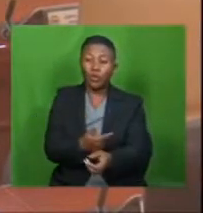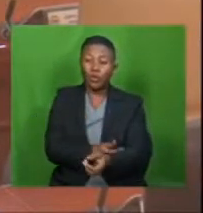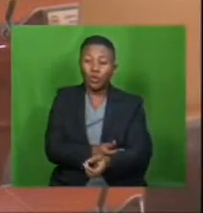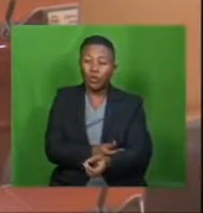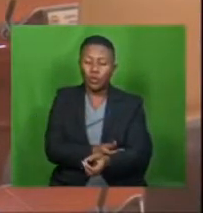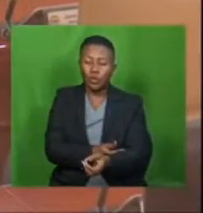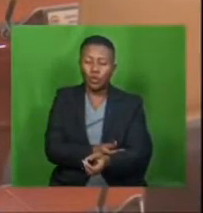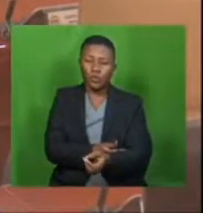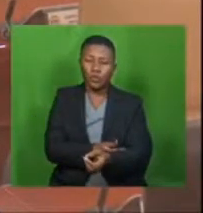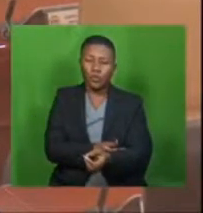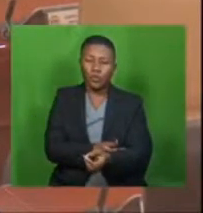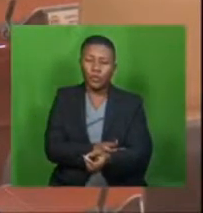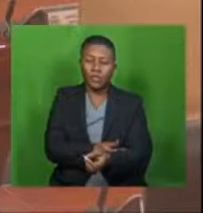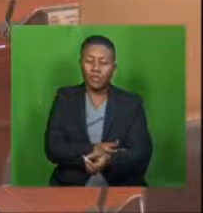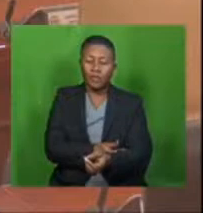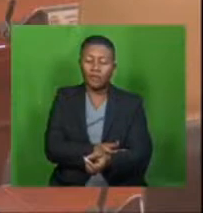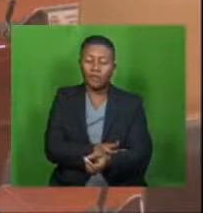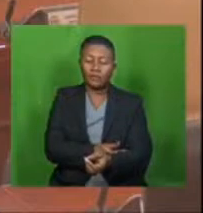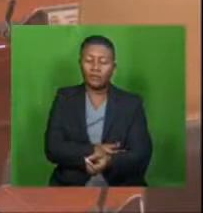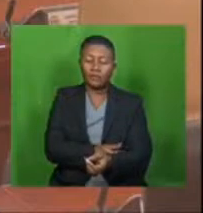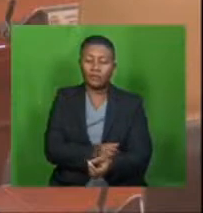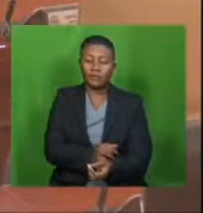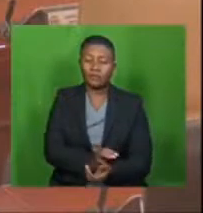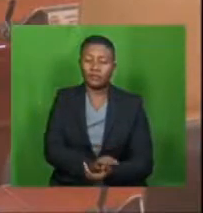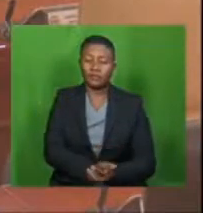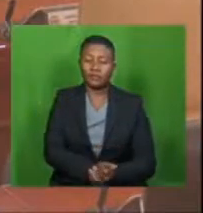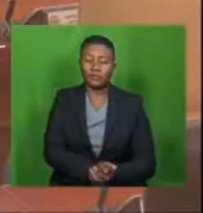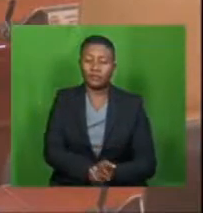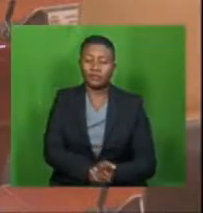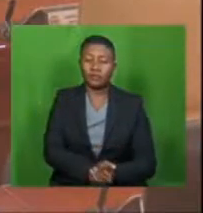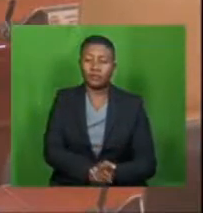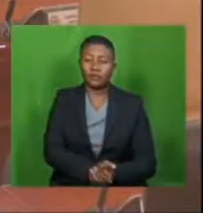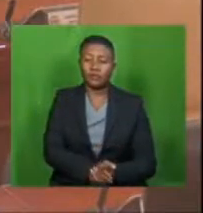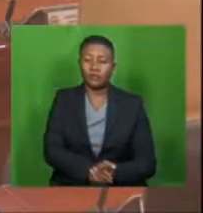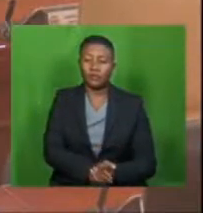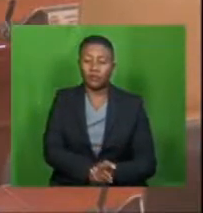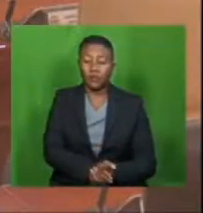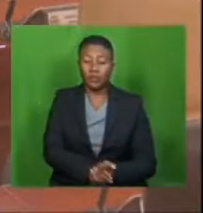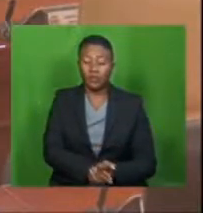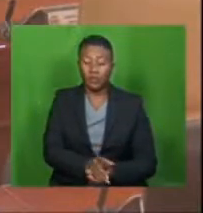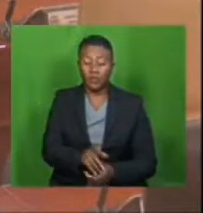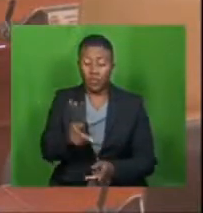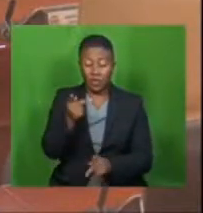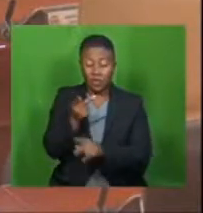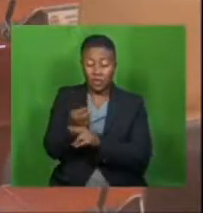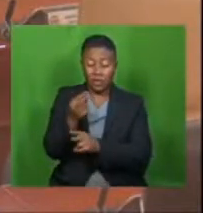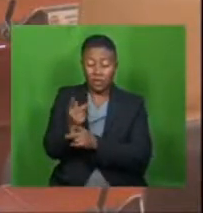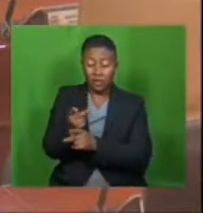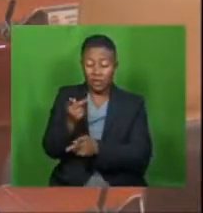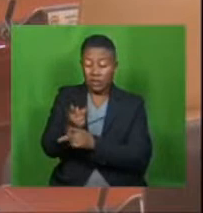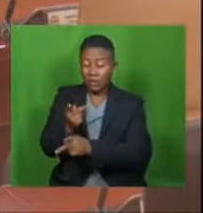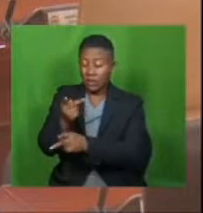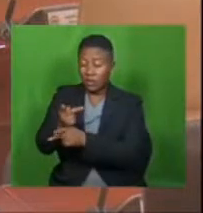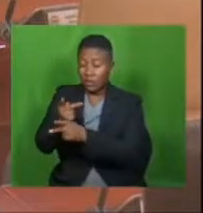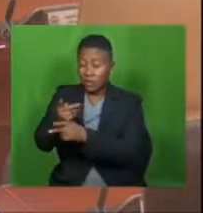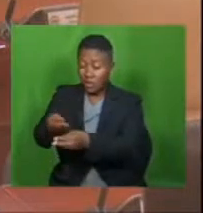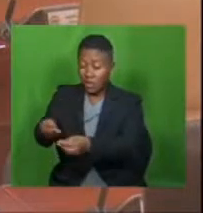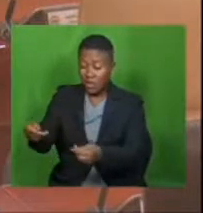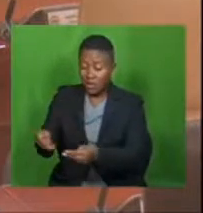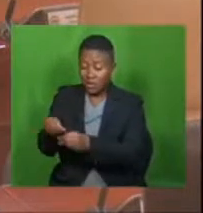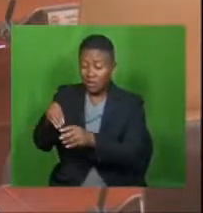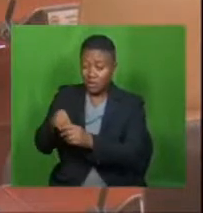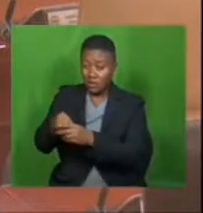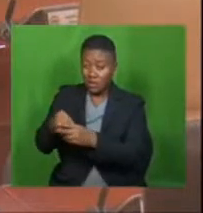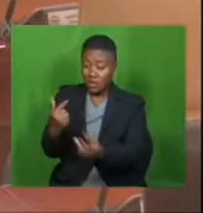signals out. Mr. Speaker, the reserve lands in this country are as